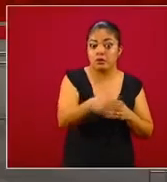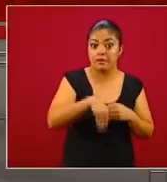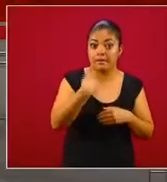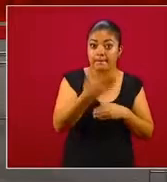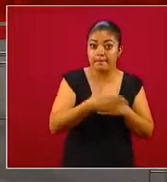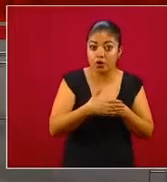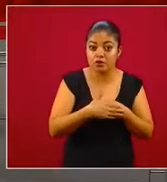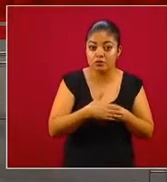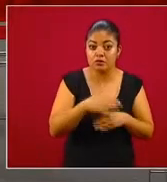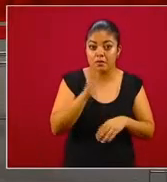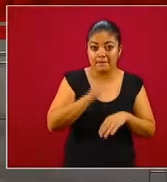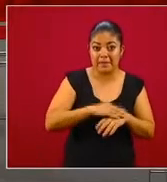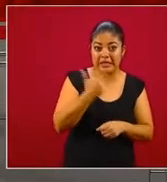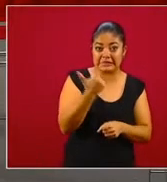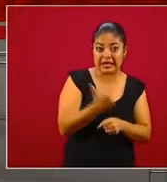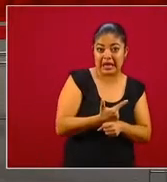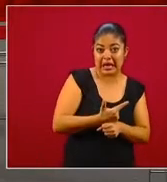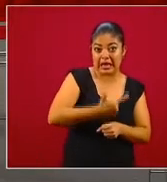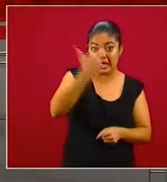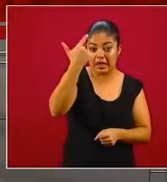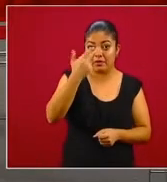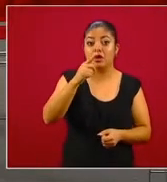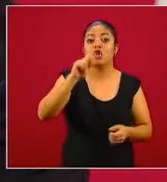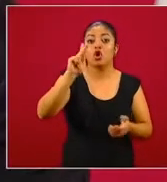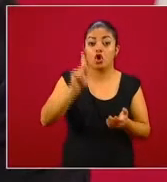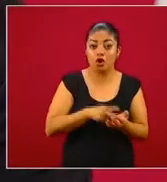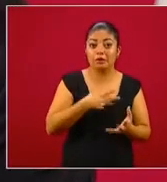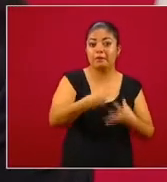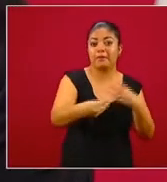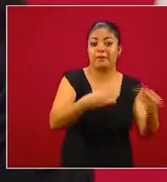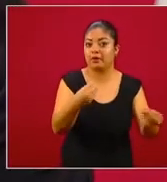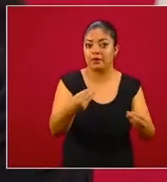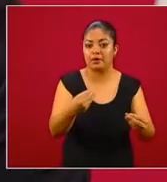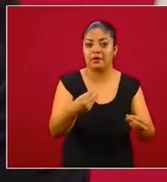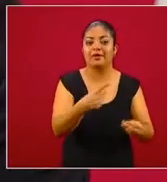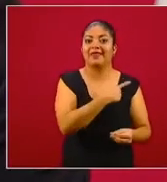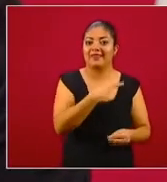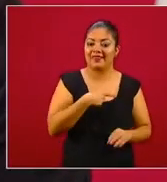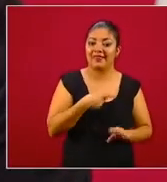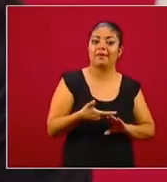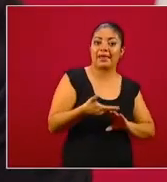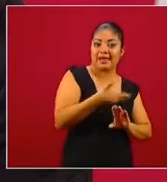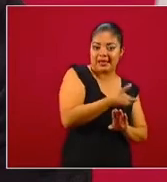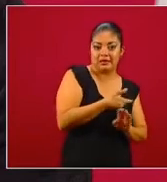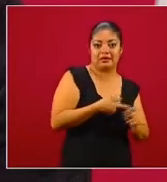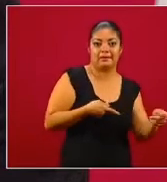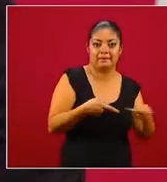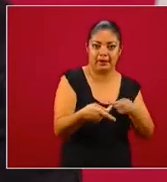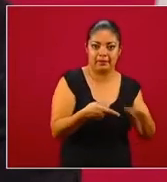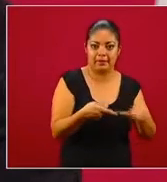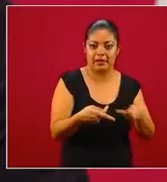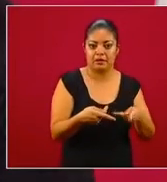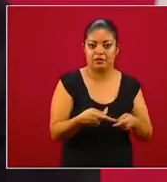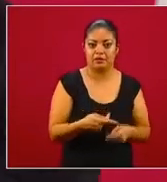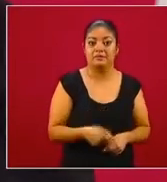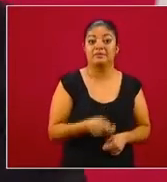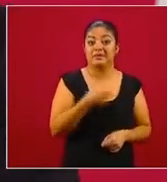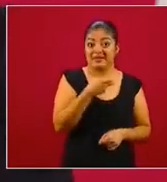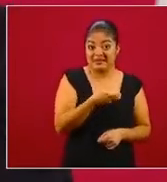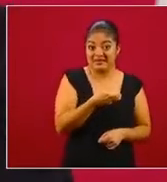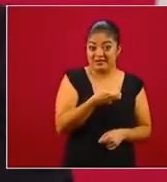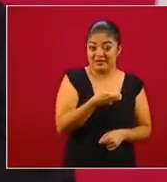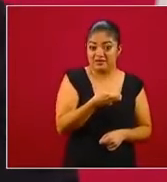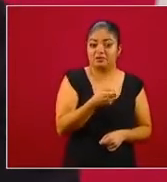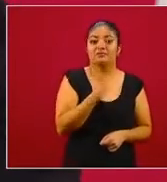higher significativo de que significant reemerja la risk epidemia, of a tenemos que prepararnos. resurgence. And in Y eso order lo que to implica es que keep